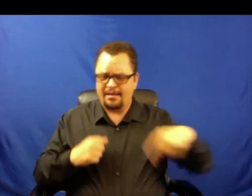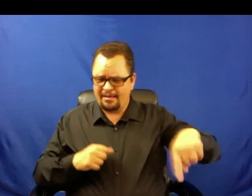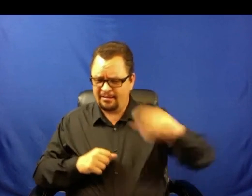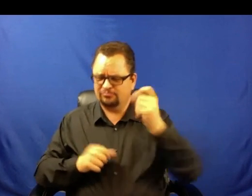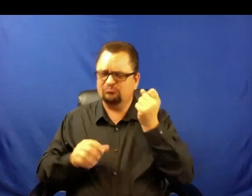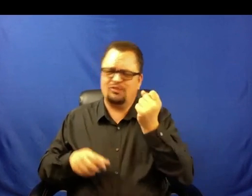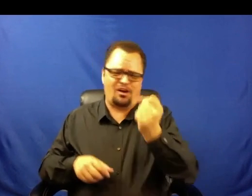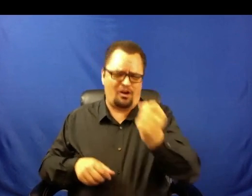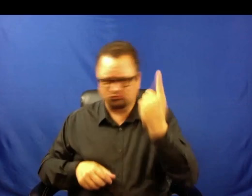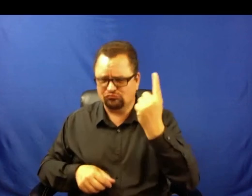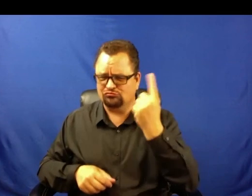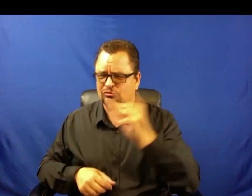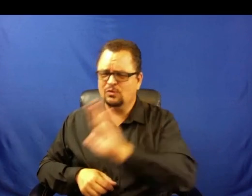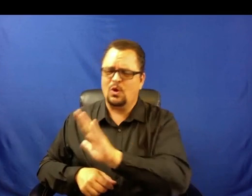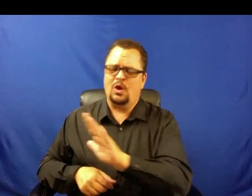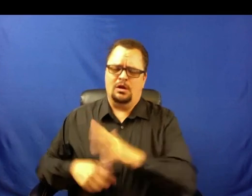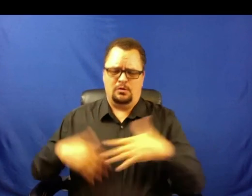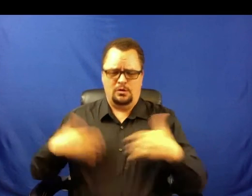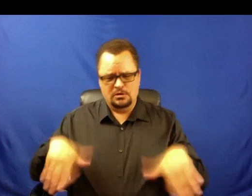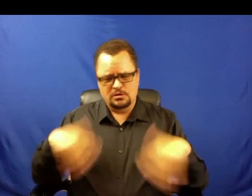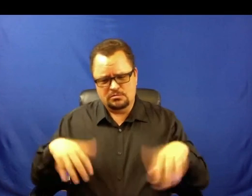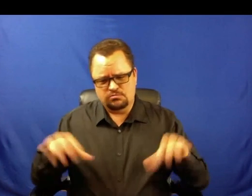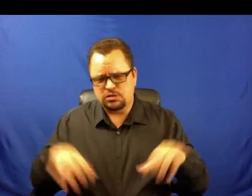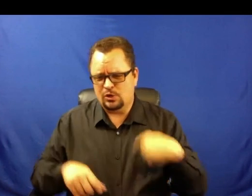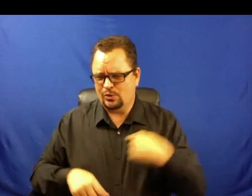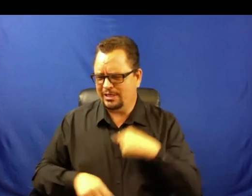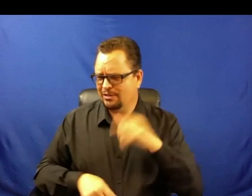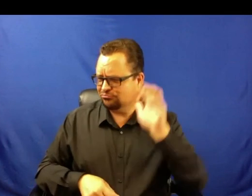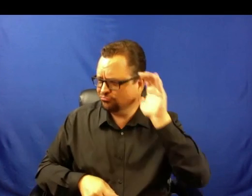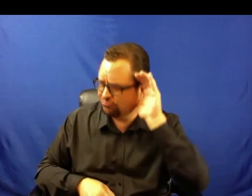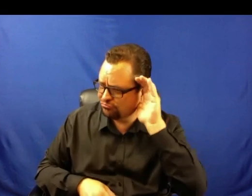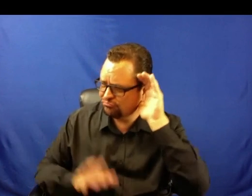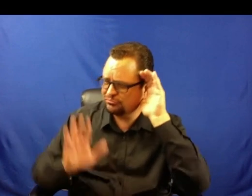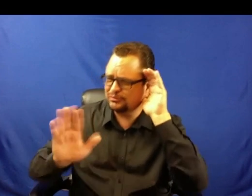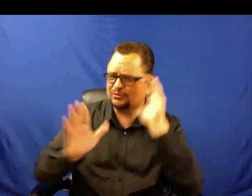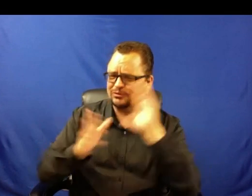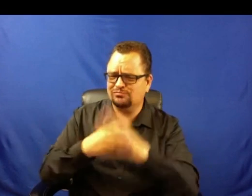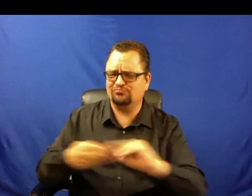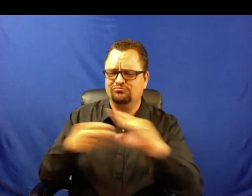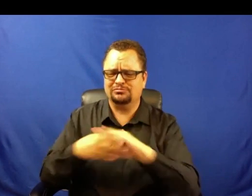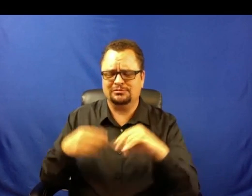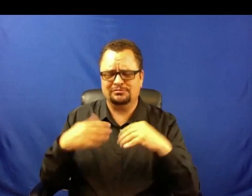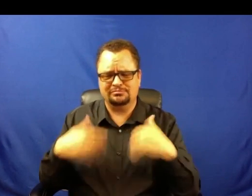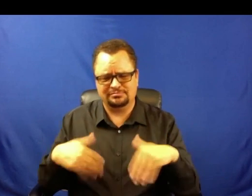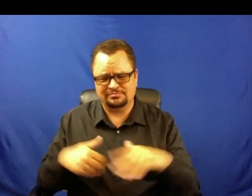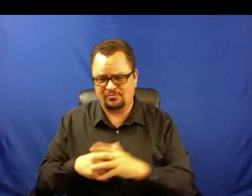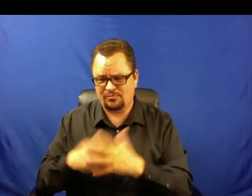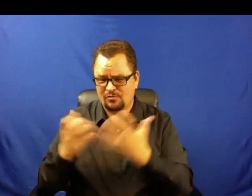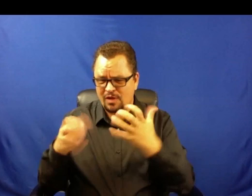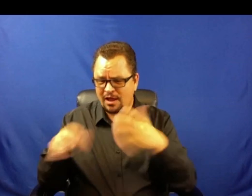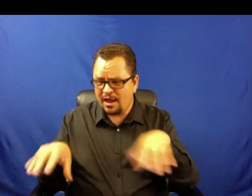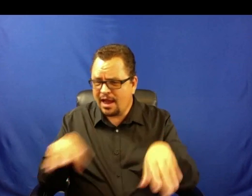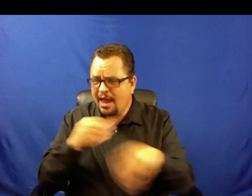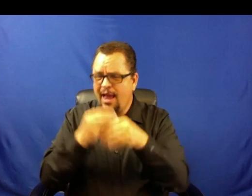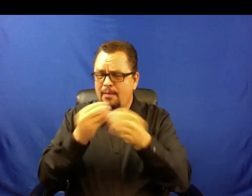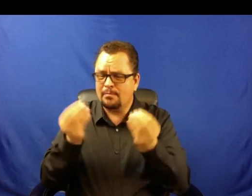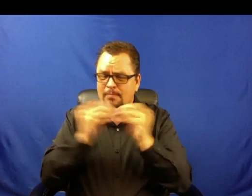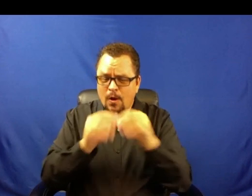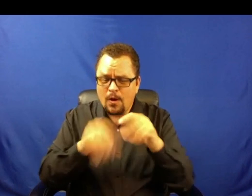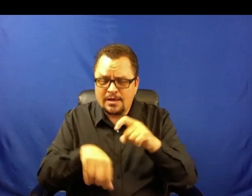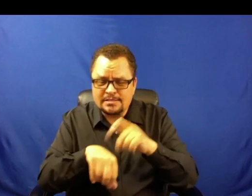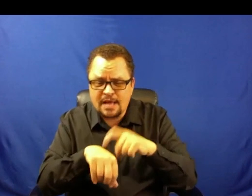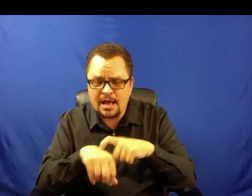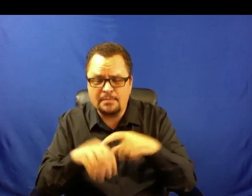additional time, and if it takes additional meetings, and if it takes